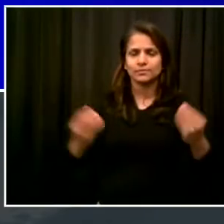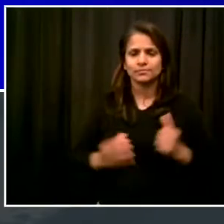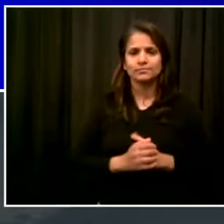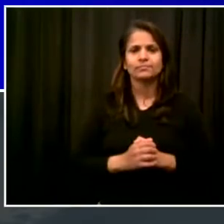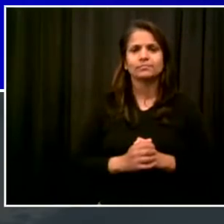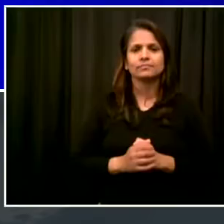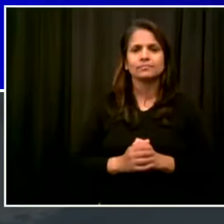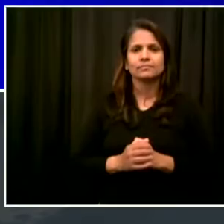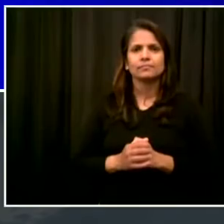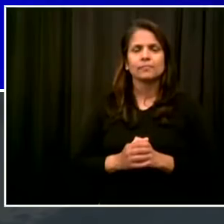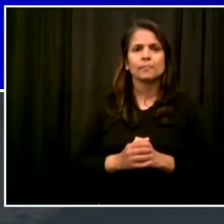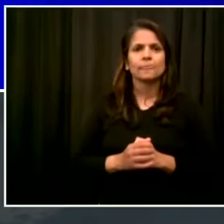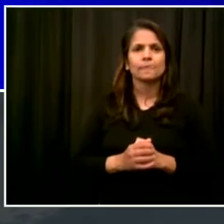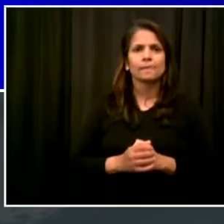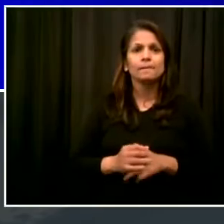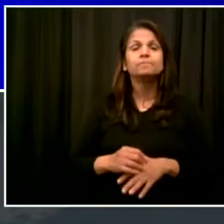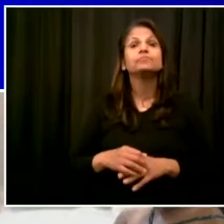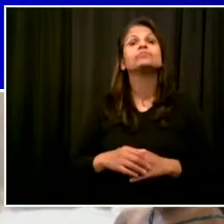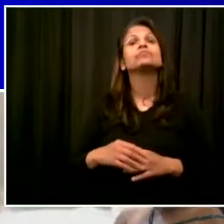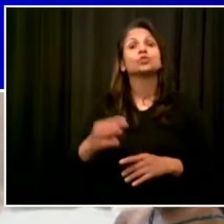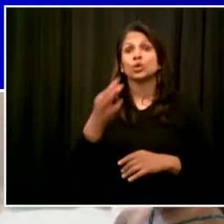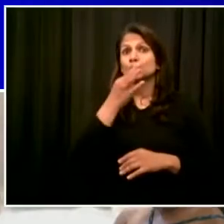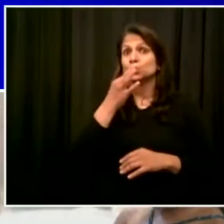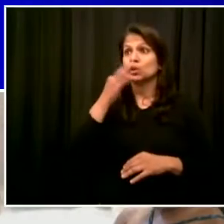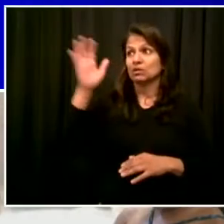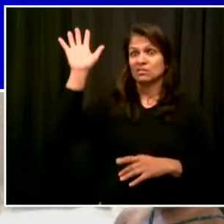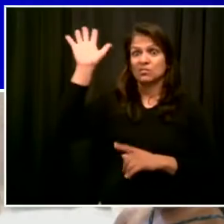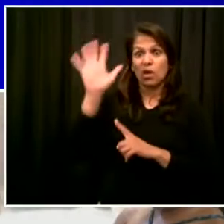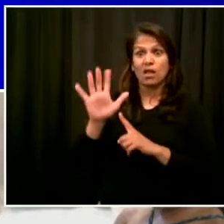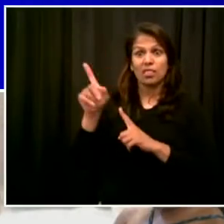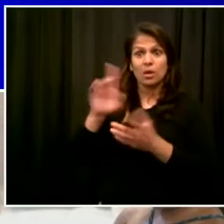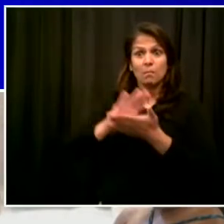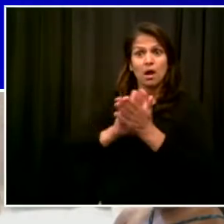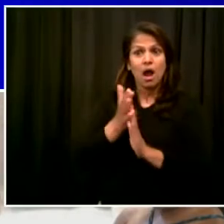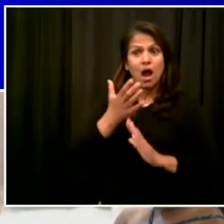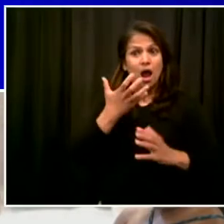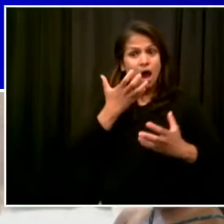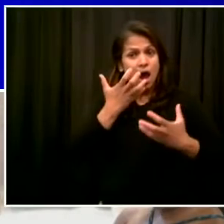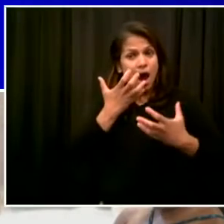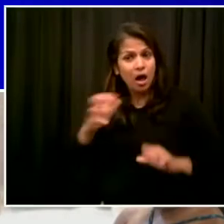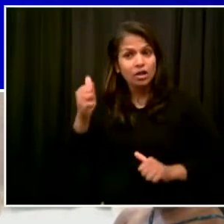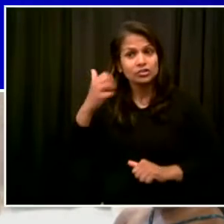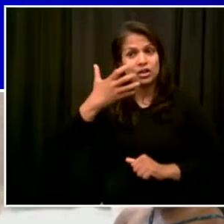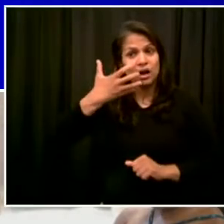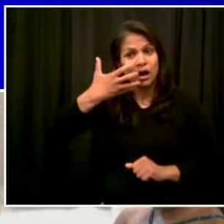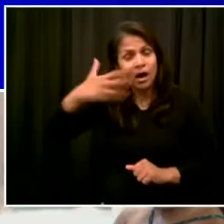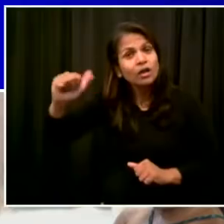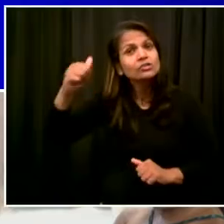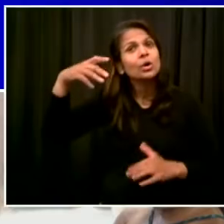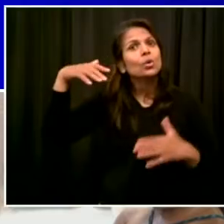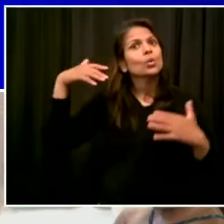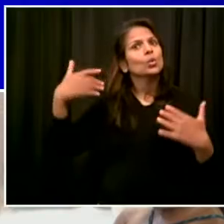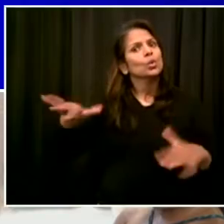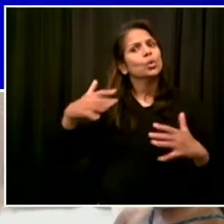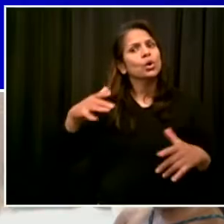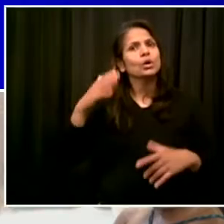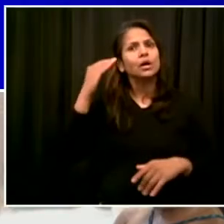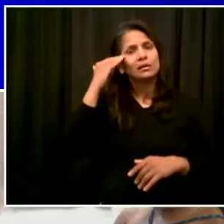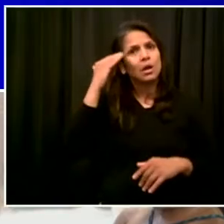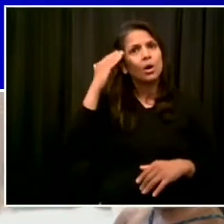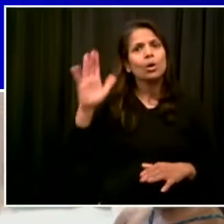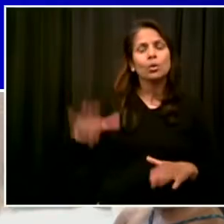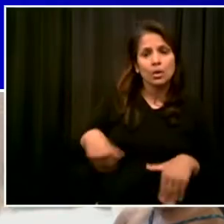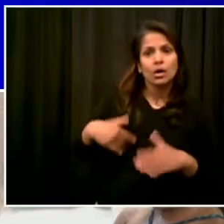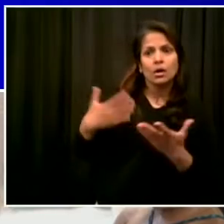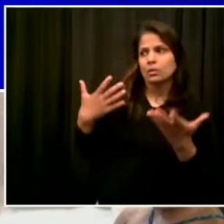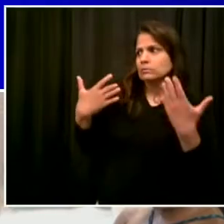keep everyone protected, everyone cool. We know last summer, very, very hot. This summer predicted to be real hot. We got to be